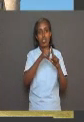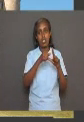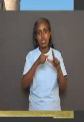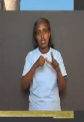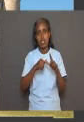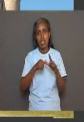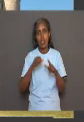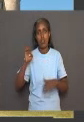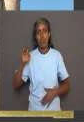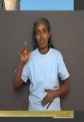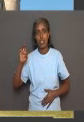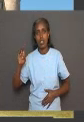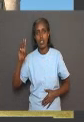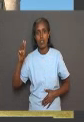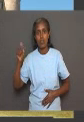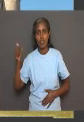of elevation.